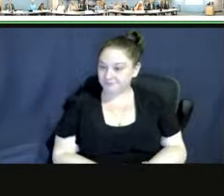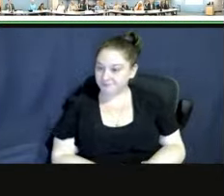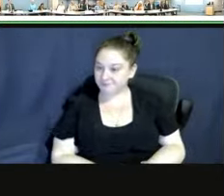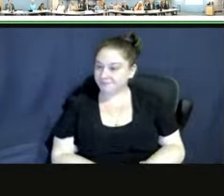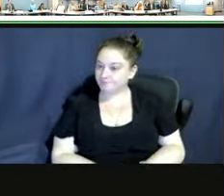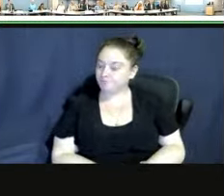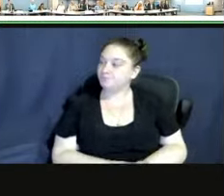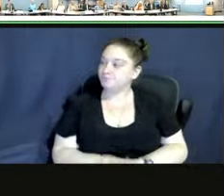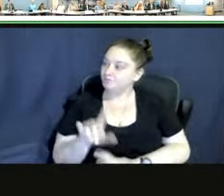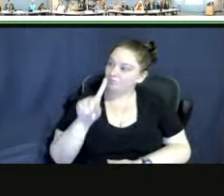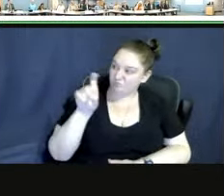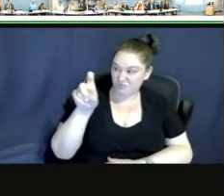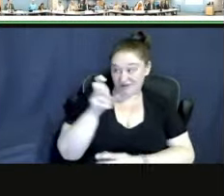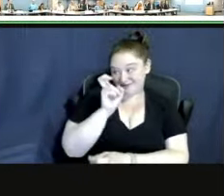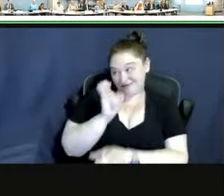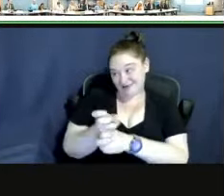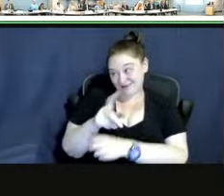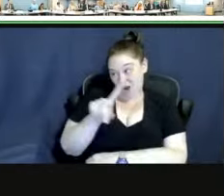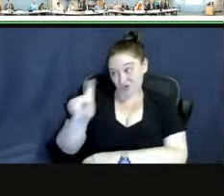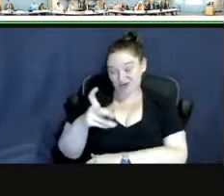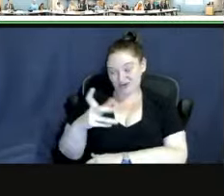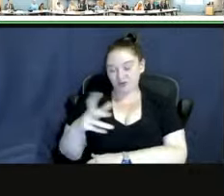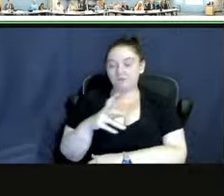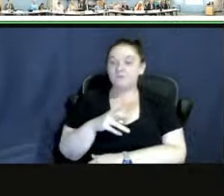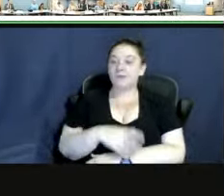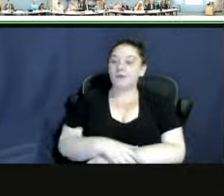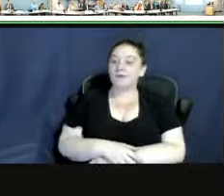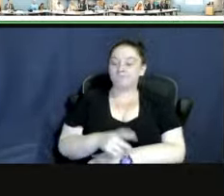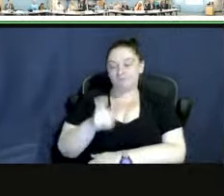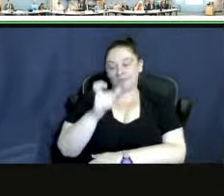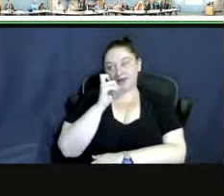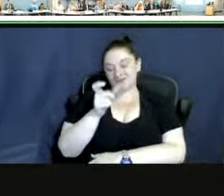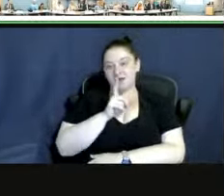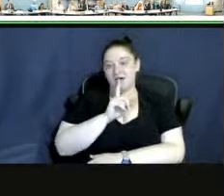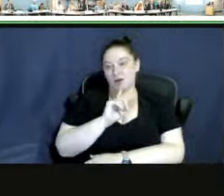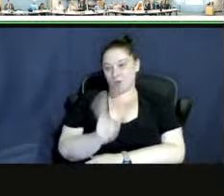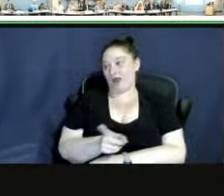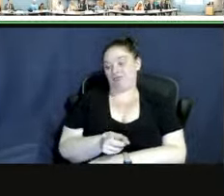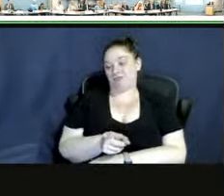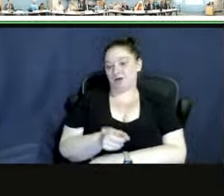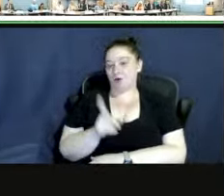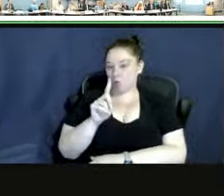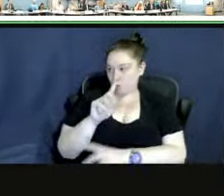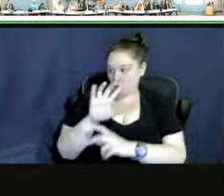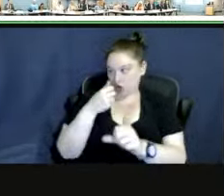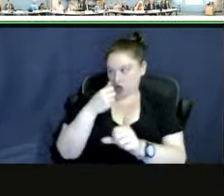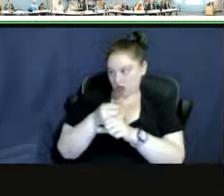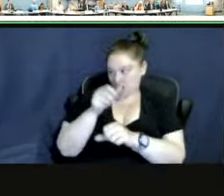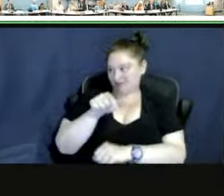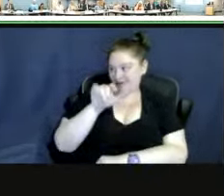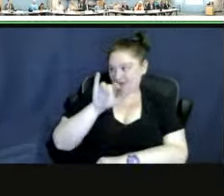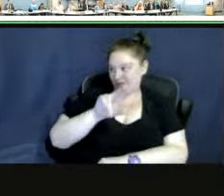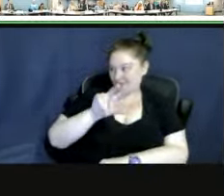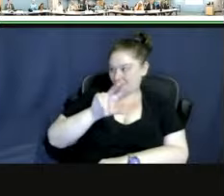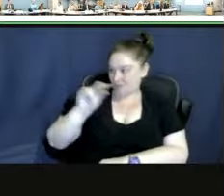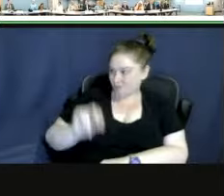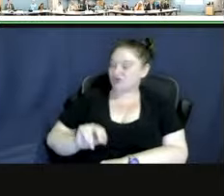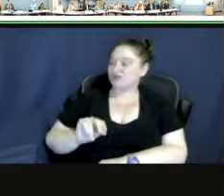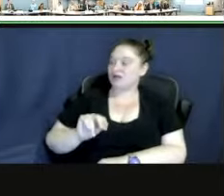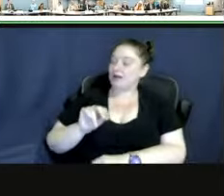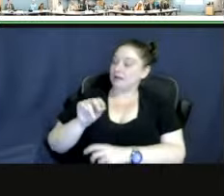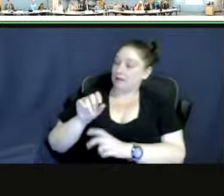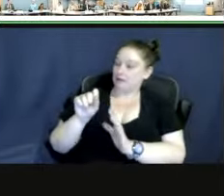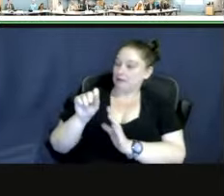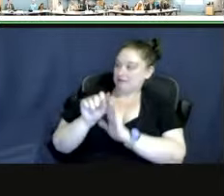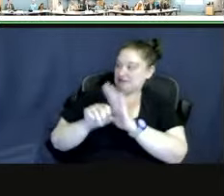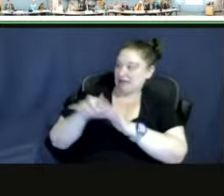I'm gonna ask a difficult question. It's not a reality. Like, we are locked at that 3% based on state, ballot initiatives that happened in